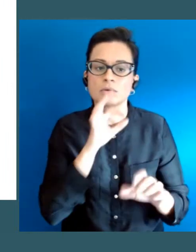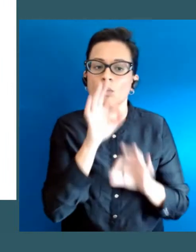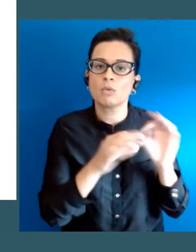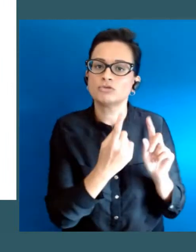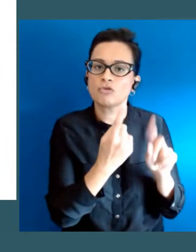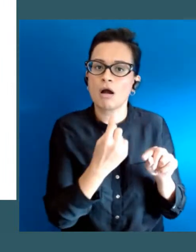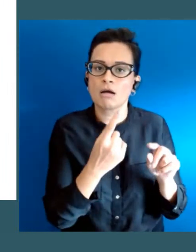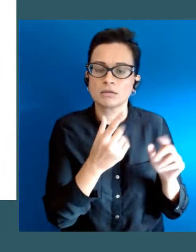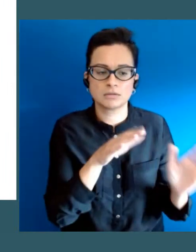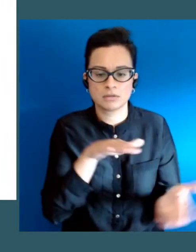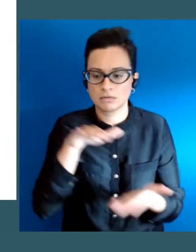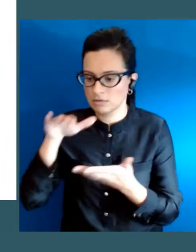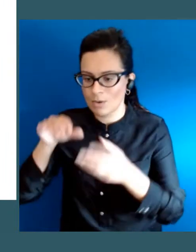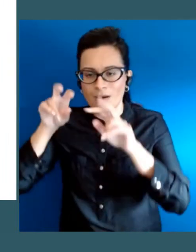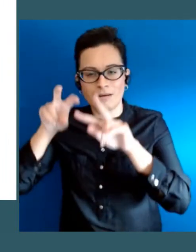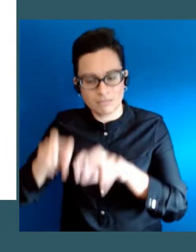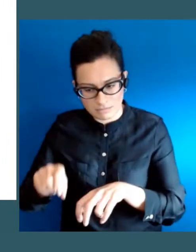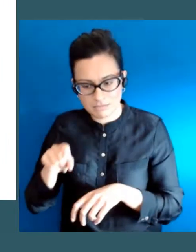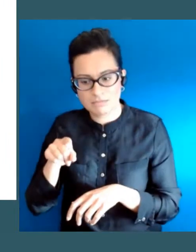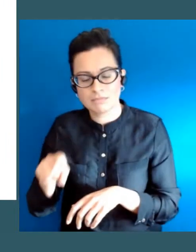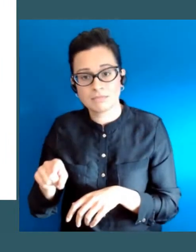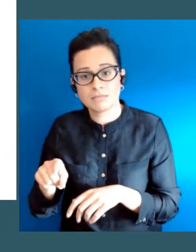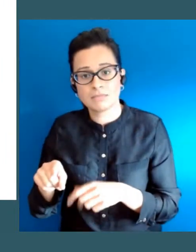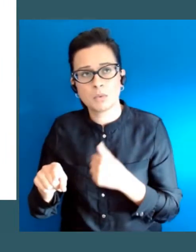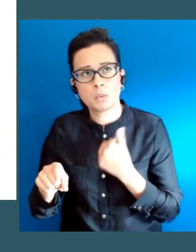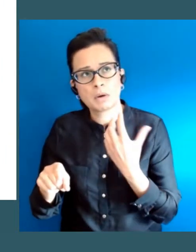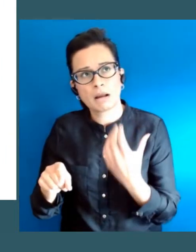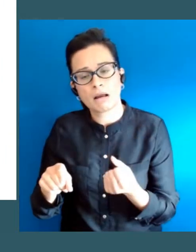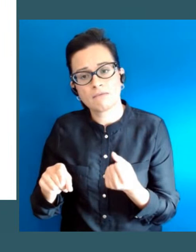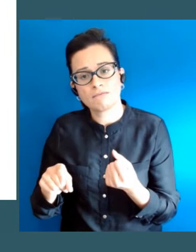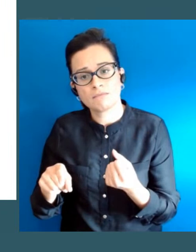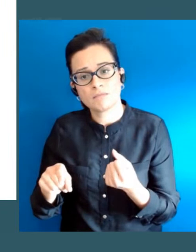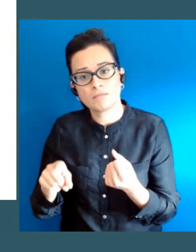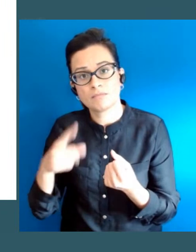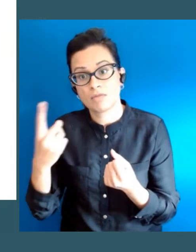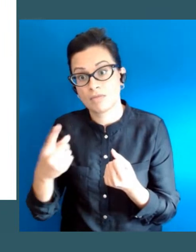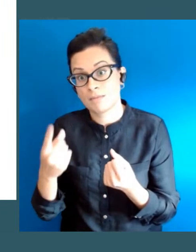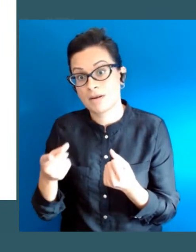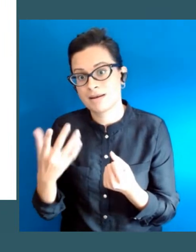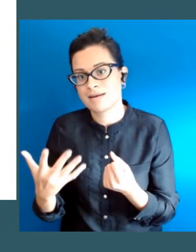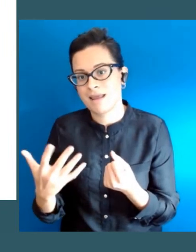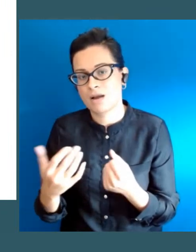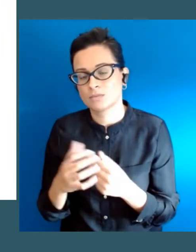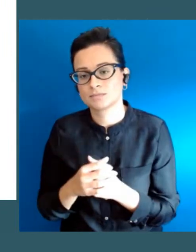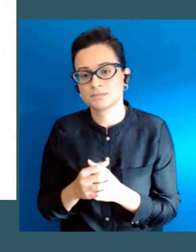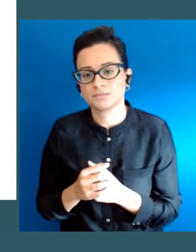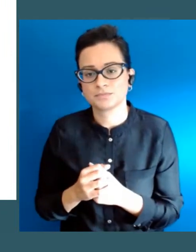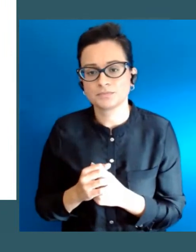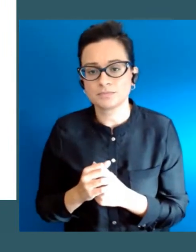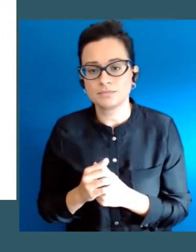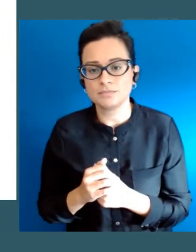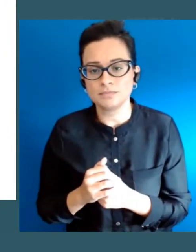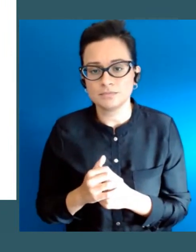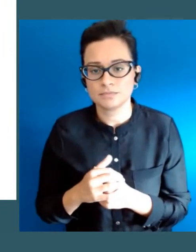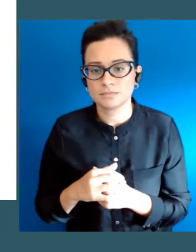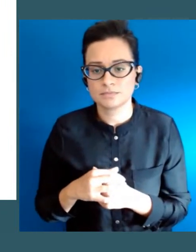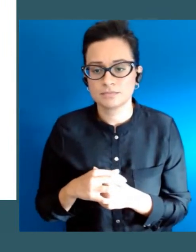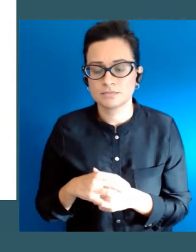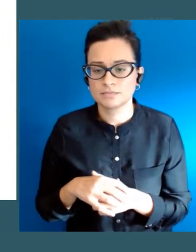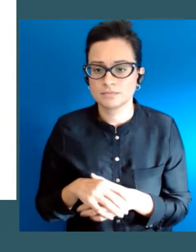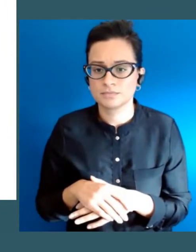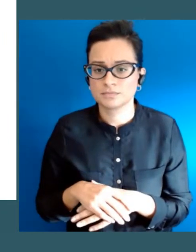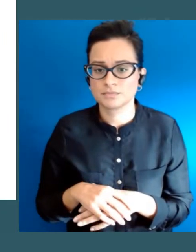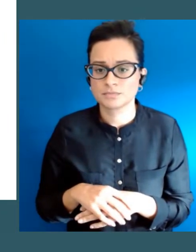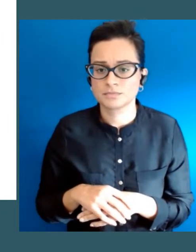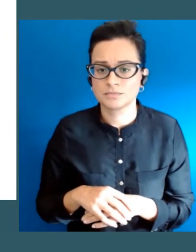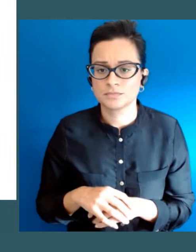analyse, we actually considered for this survey and did the analytics on that. So there were